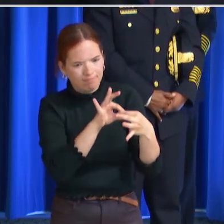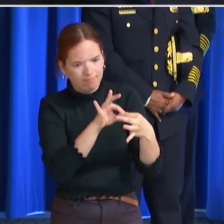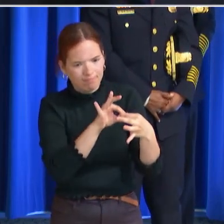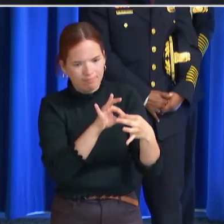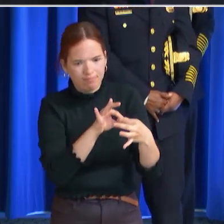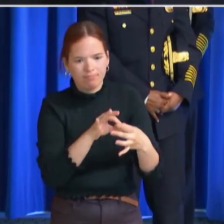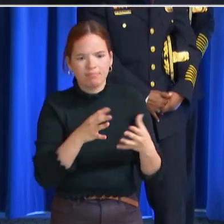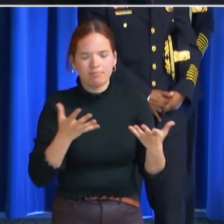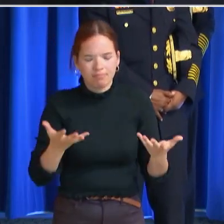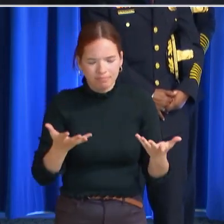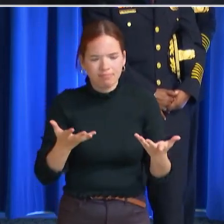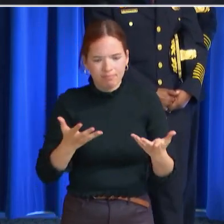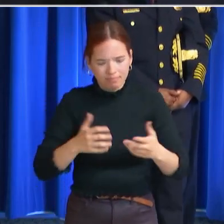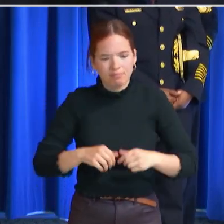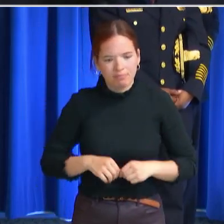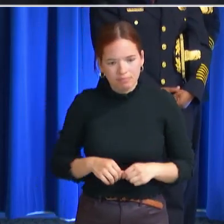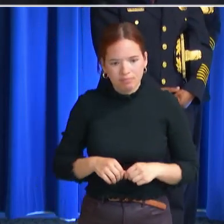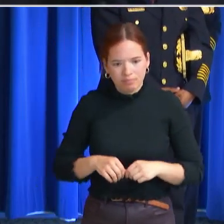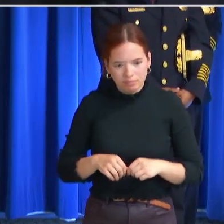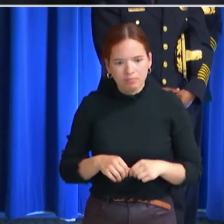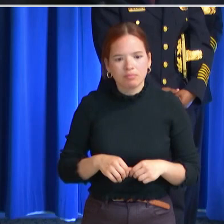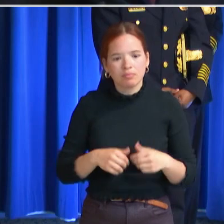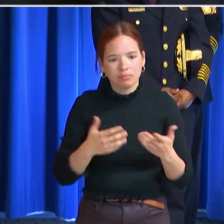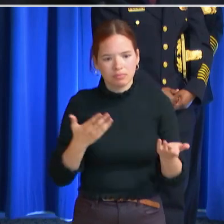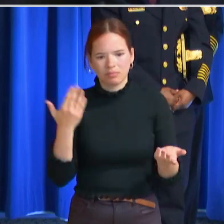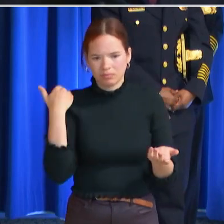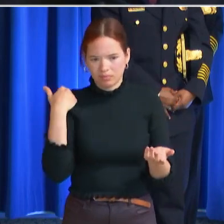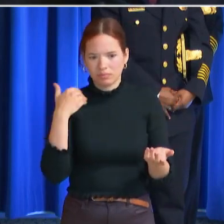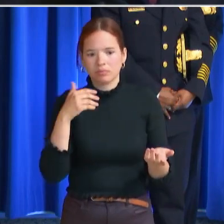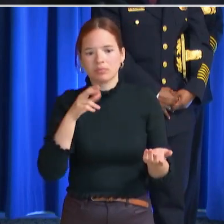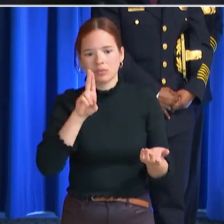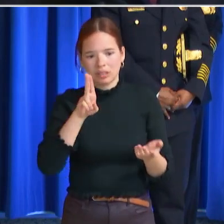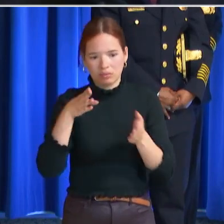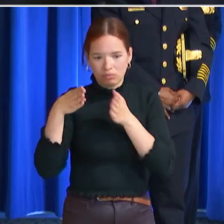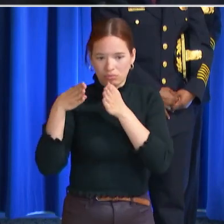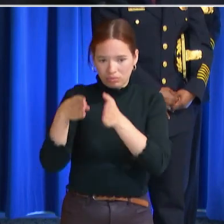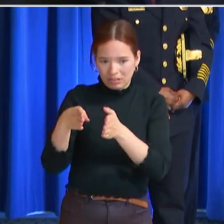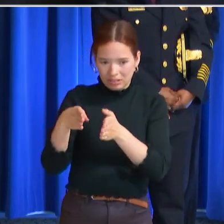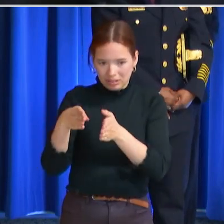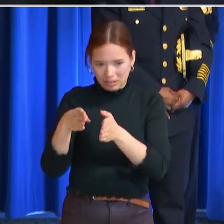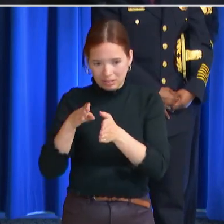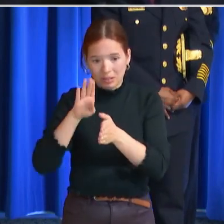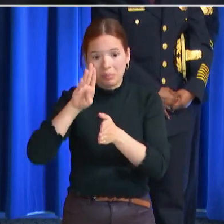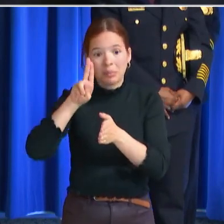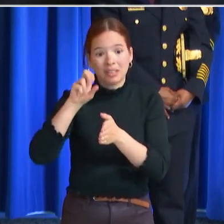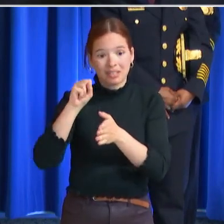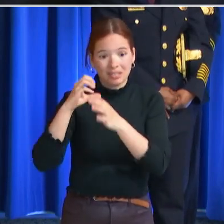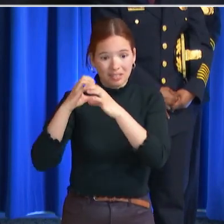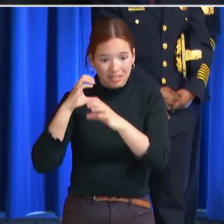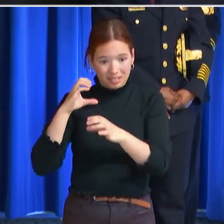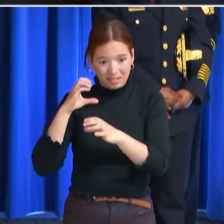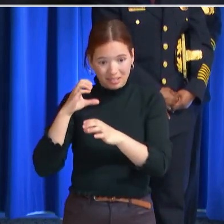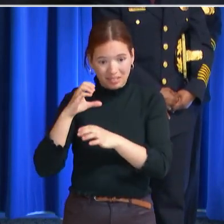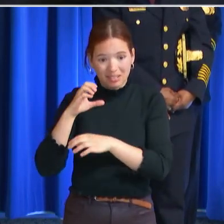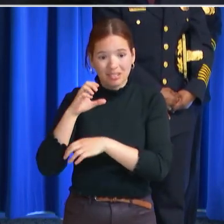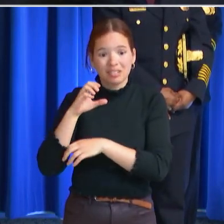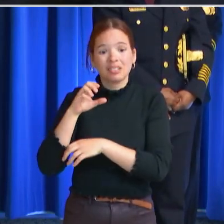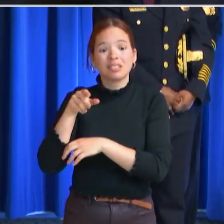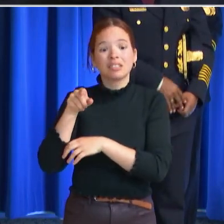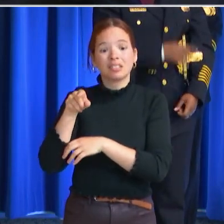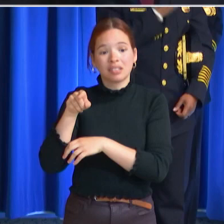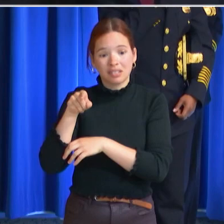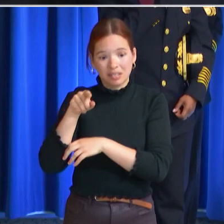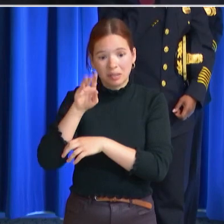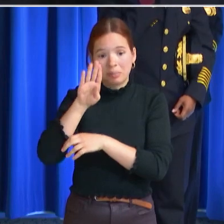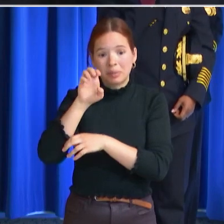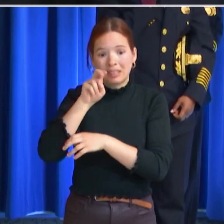fact, a couple of nights ago, we were over on U Street and Miss Ali, Virginia Ali, happened to be in Ben's Chili Bowl. So I got a chance to go in there and talk